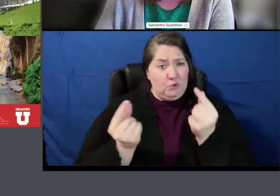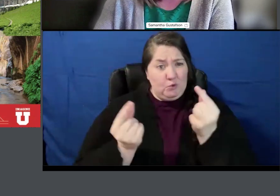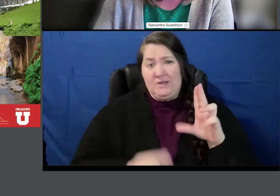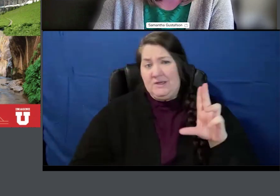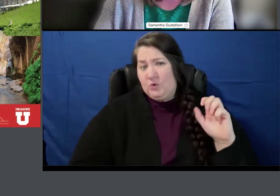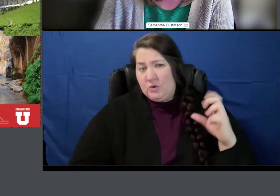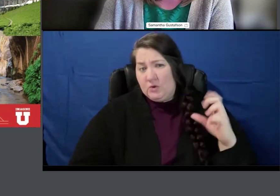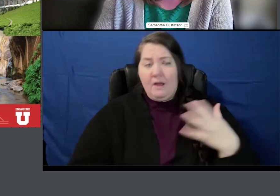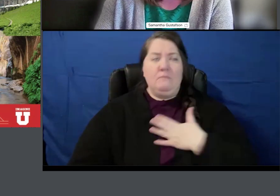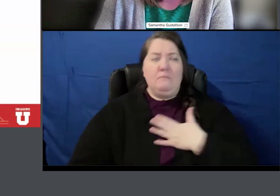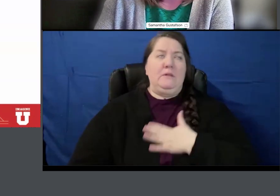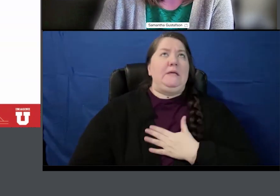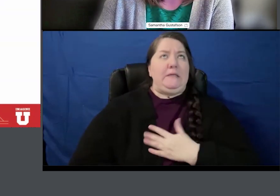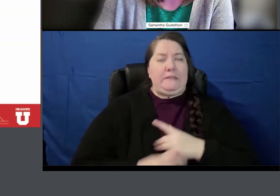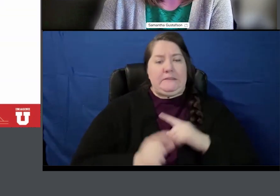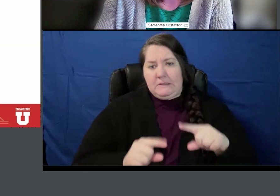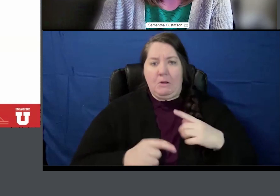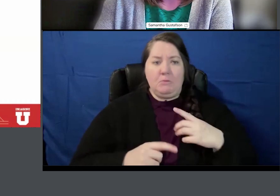all we have to offer.